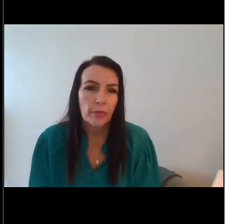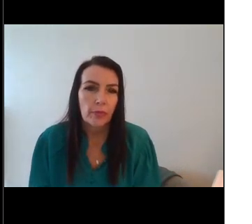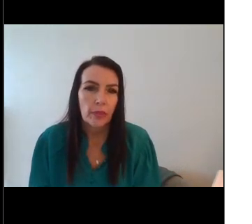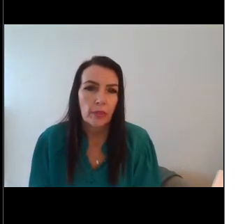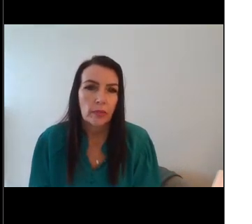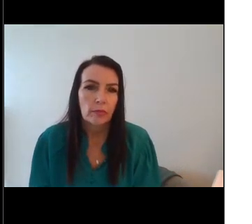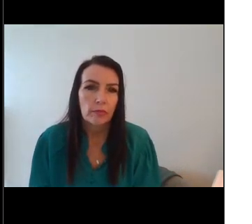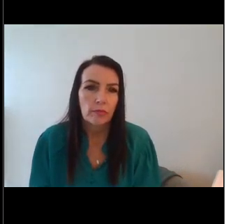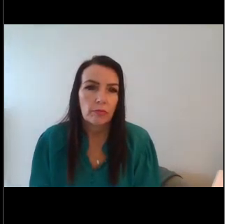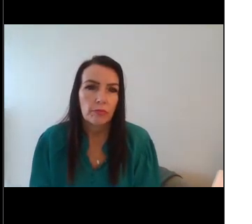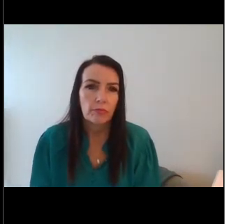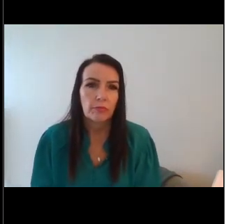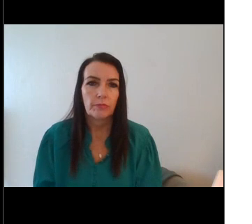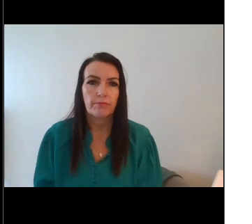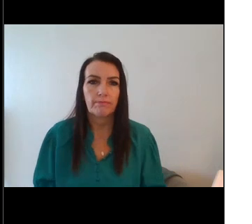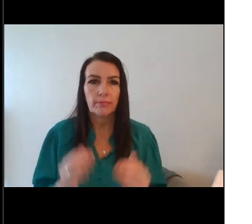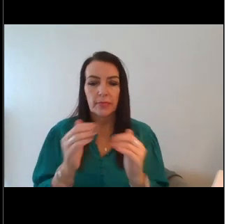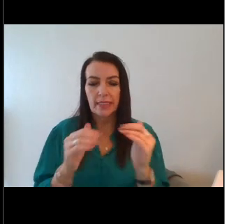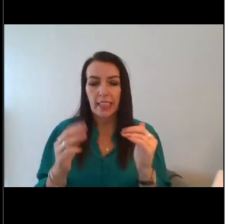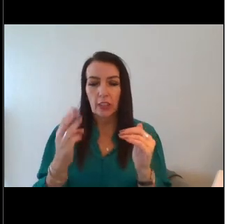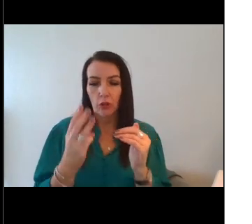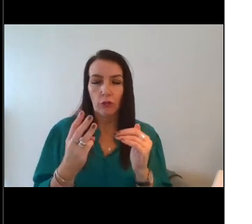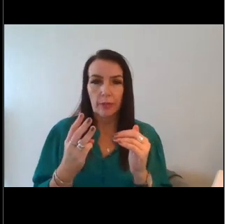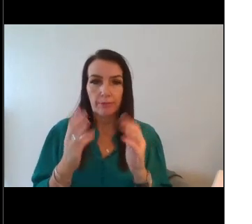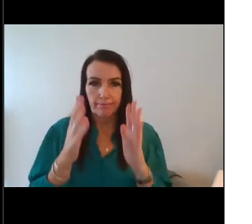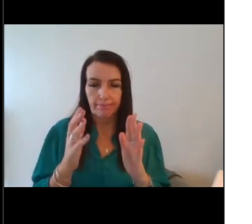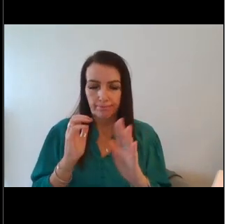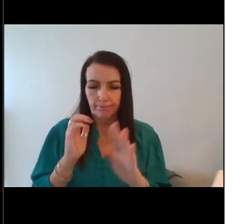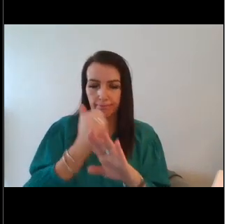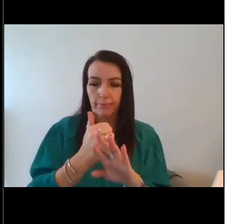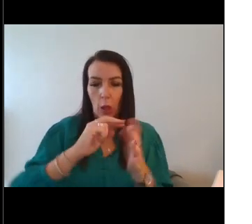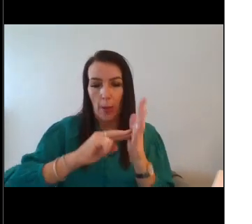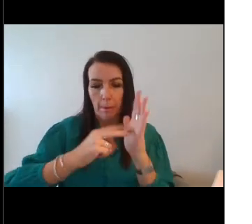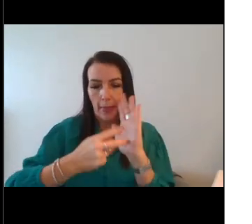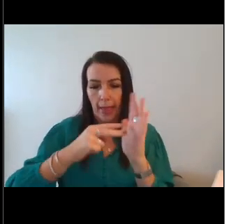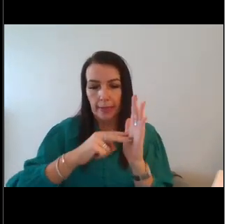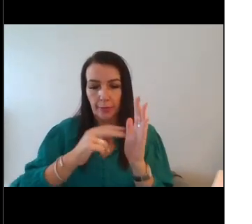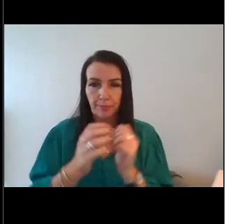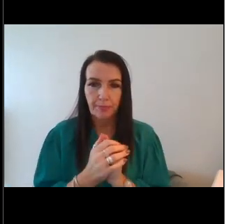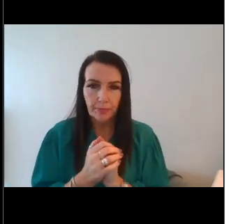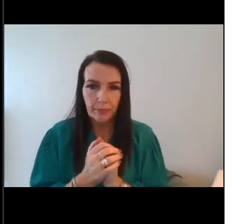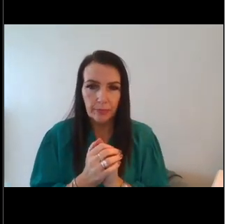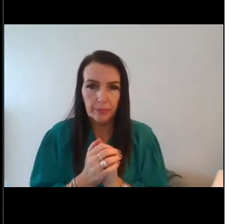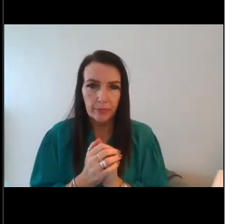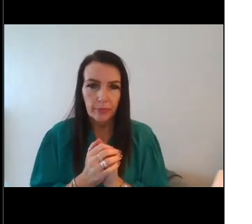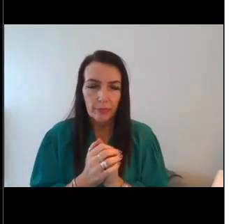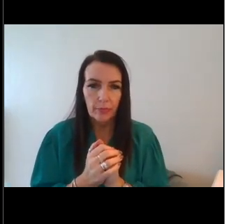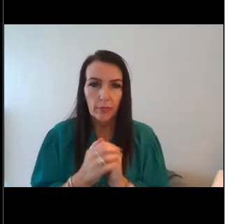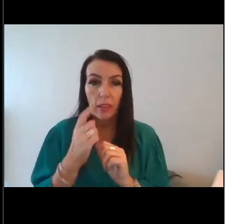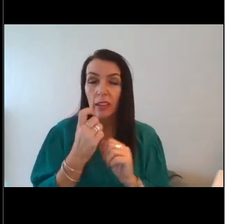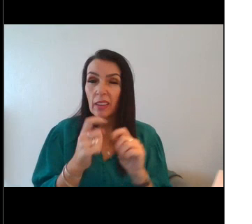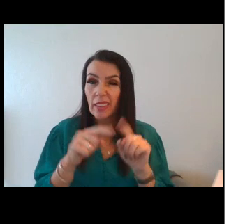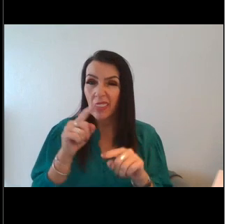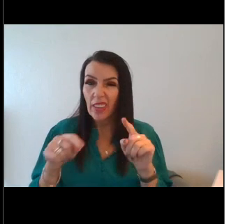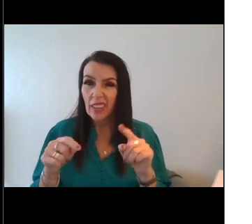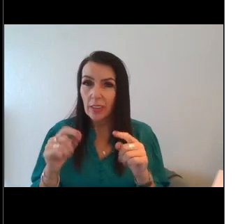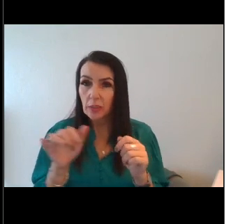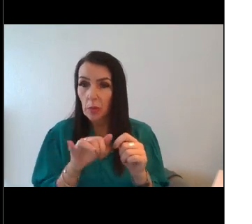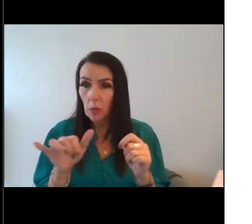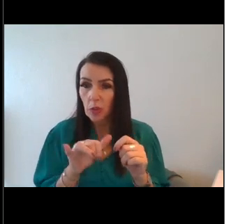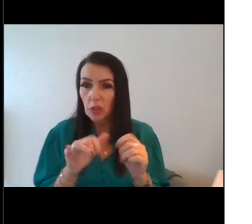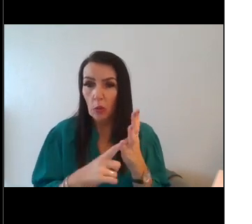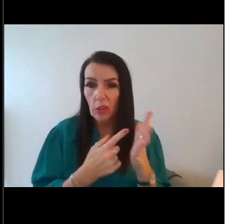So the third stage involved creating a plan. And as I said, the format and approach to this plan, it often varies based on the local authority or social housing provider